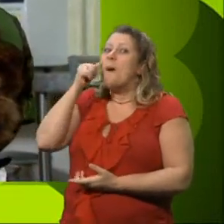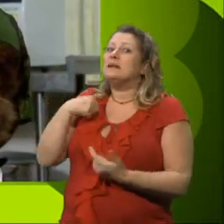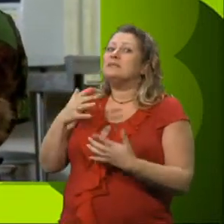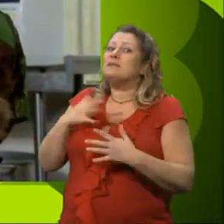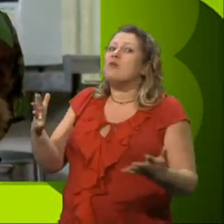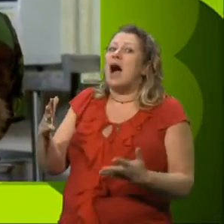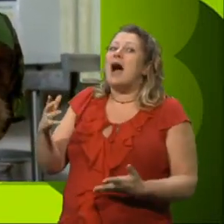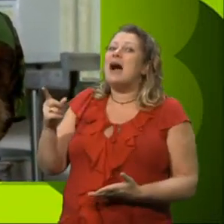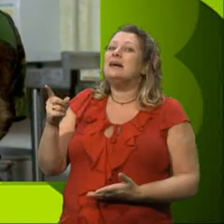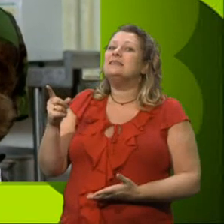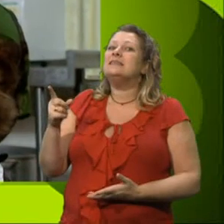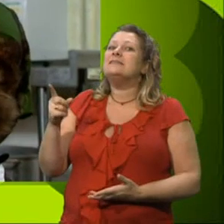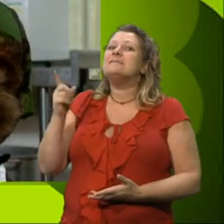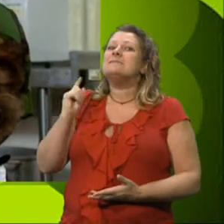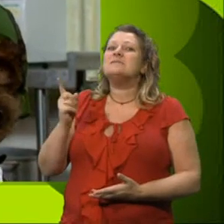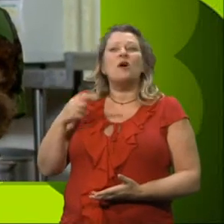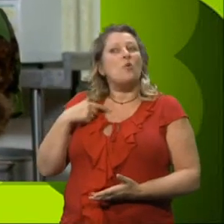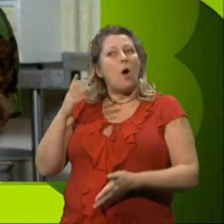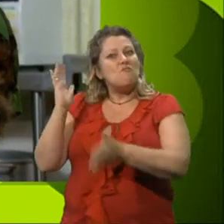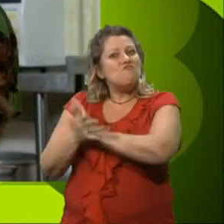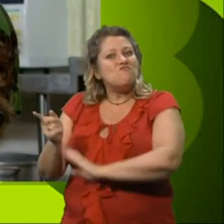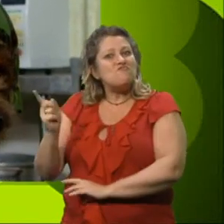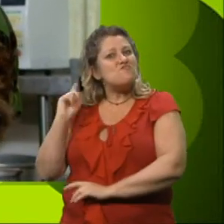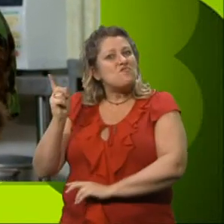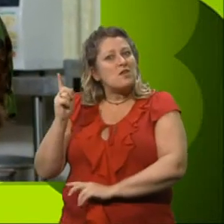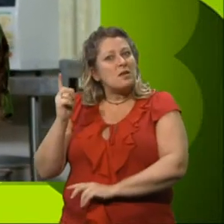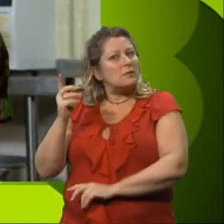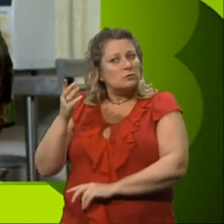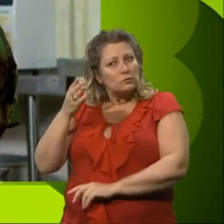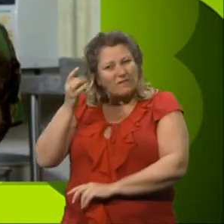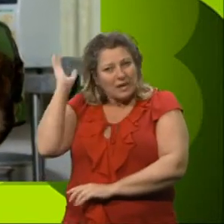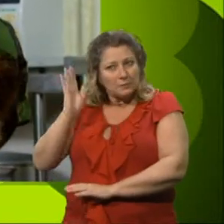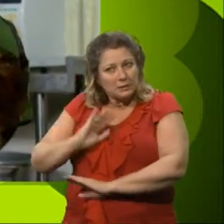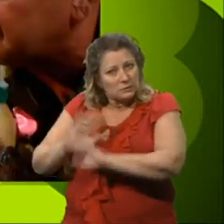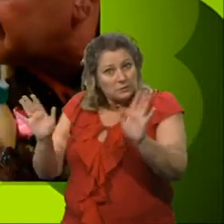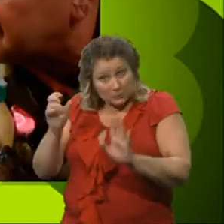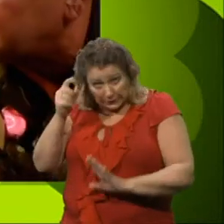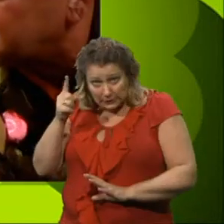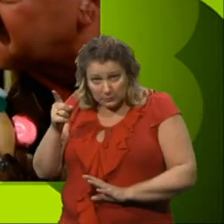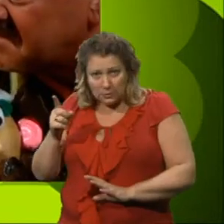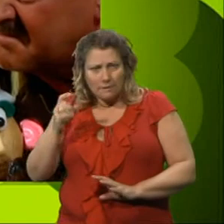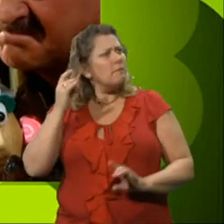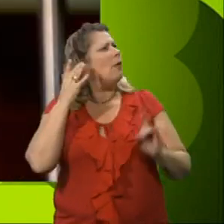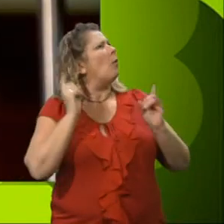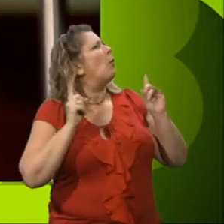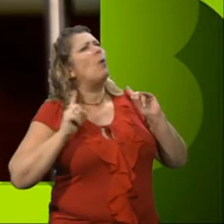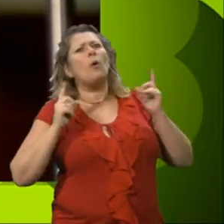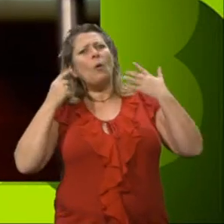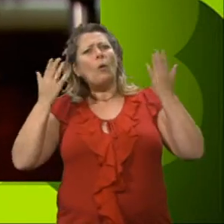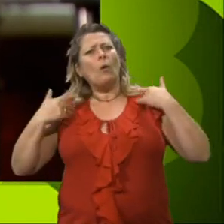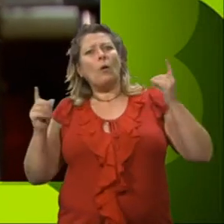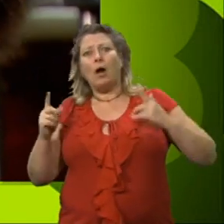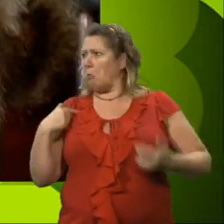tonight, have you? Well, I'll not have you ruining everything. You're gonna forget all about it. Understand? Forget all about what, sir? Hey? I